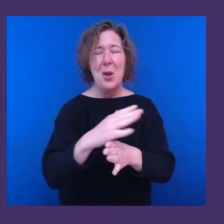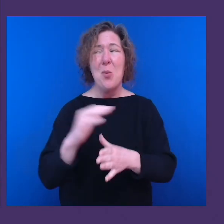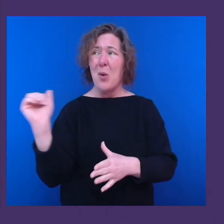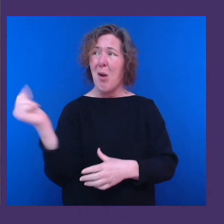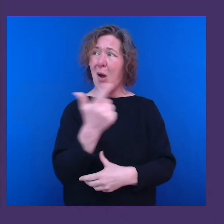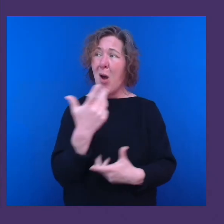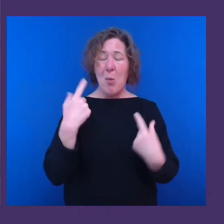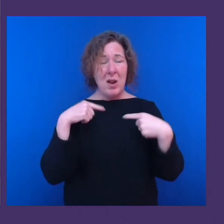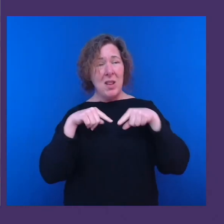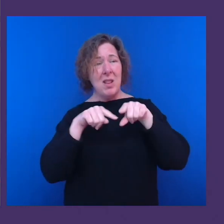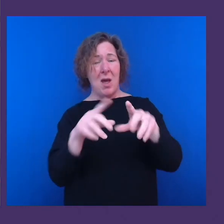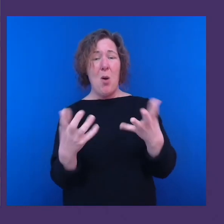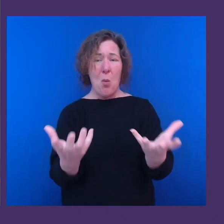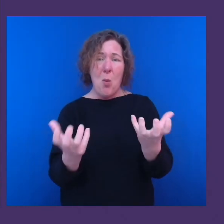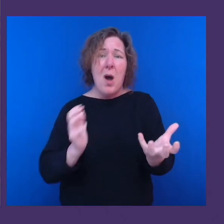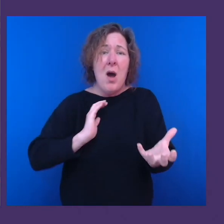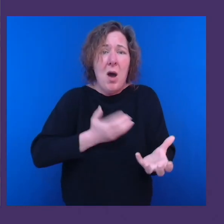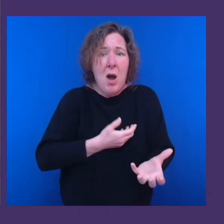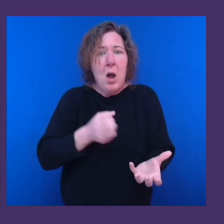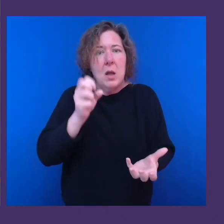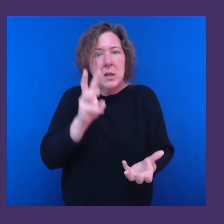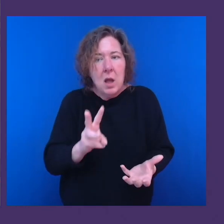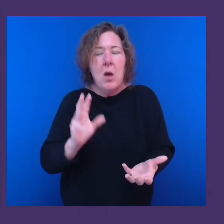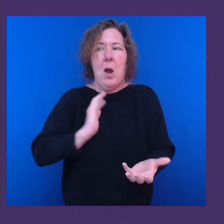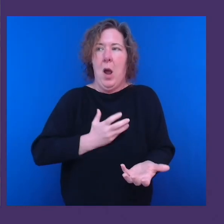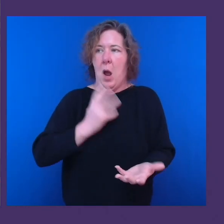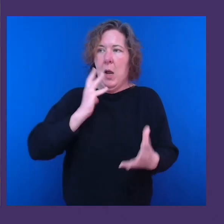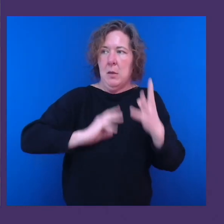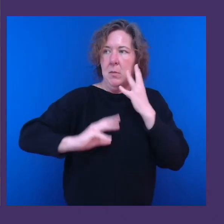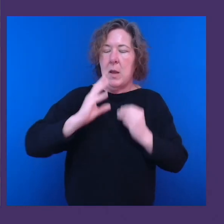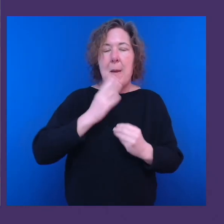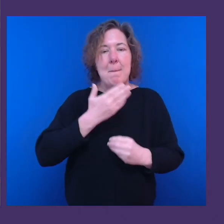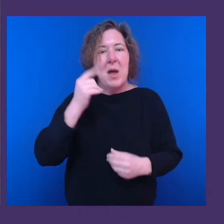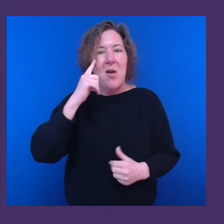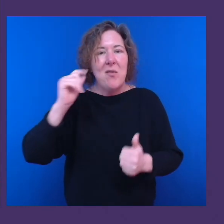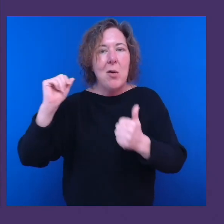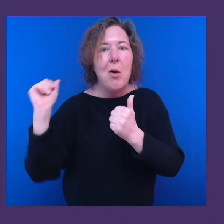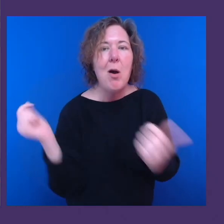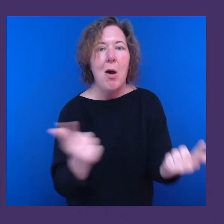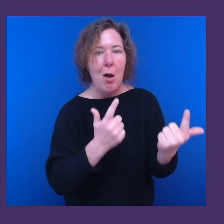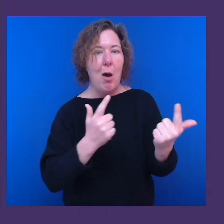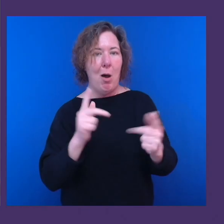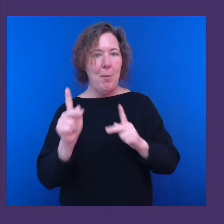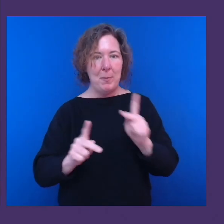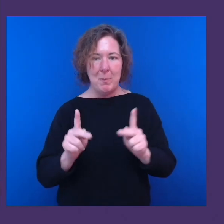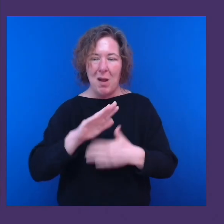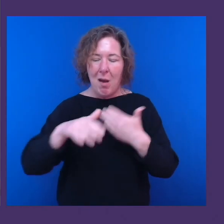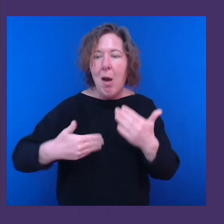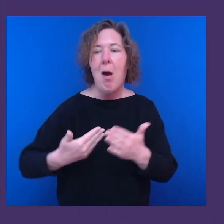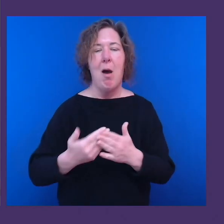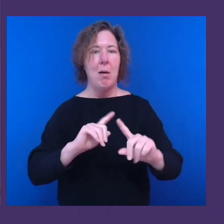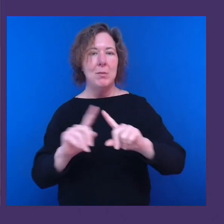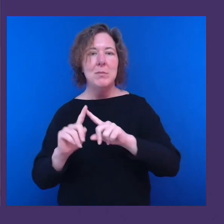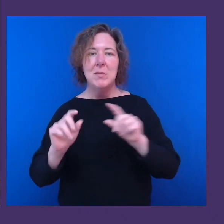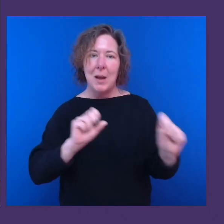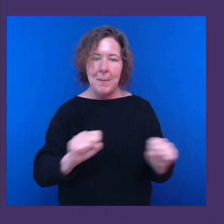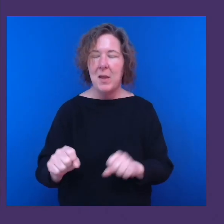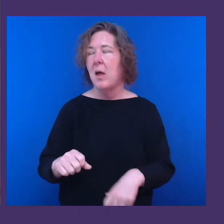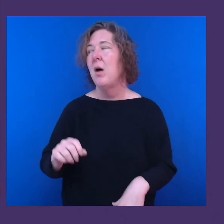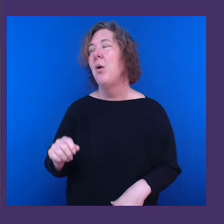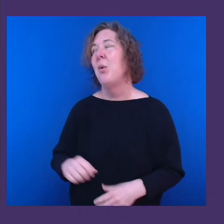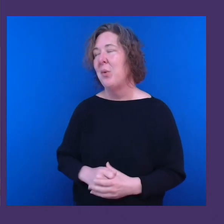software and experiences everywhere better for people of all abilities. Yeah, that's amazing. There are